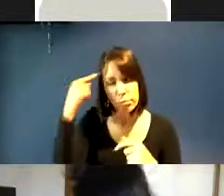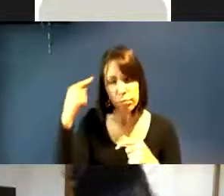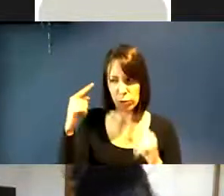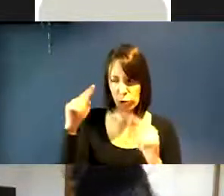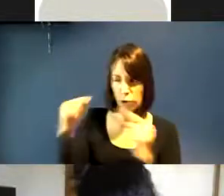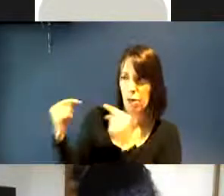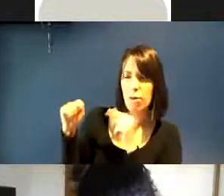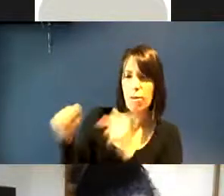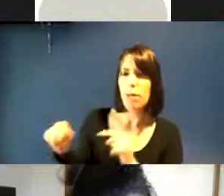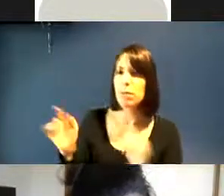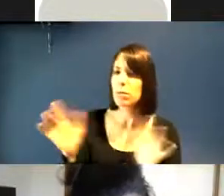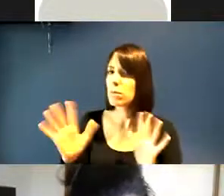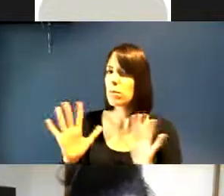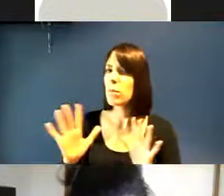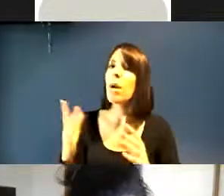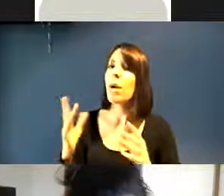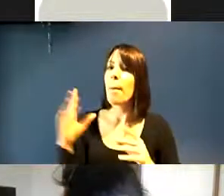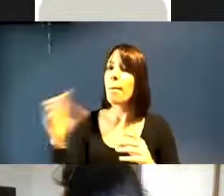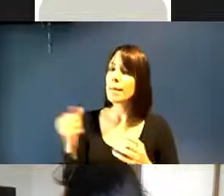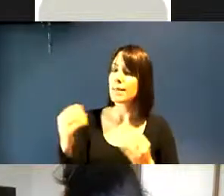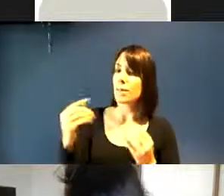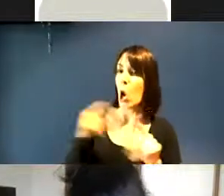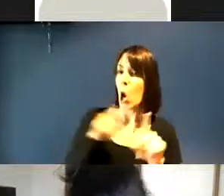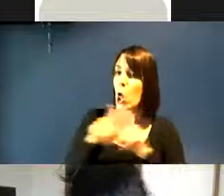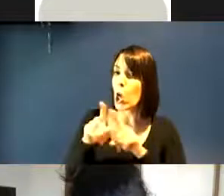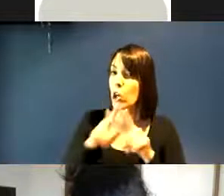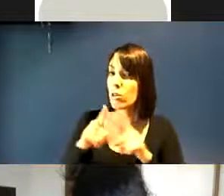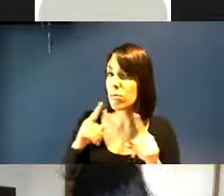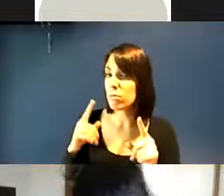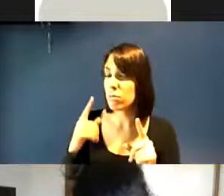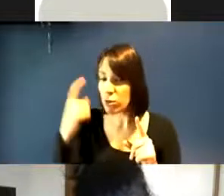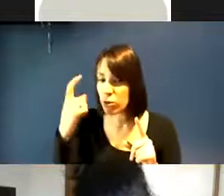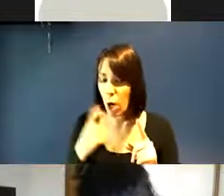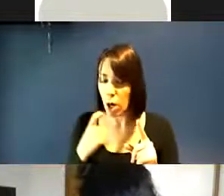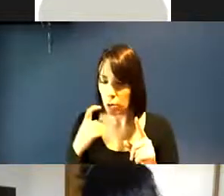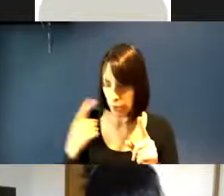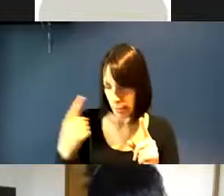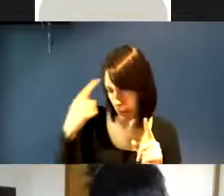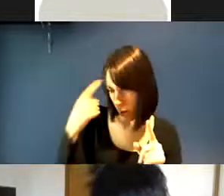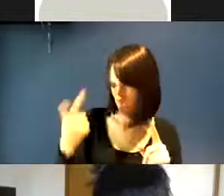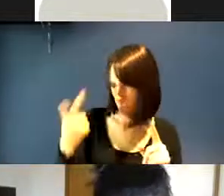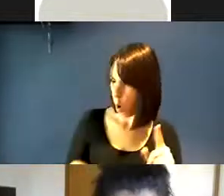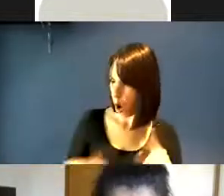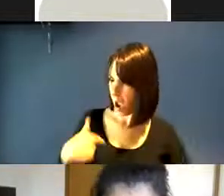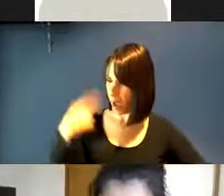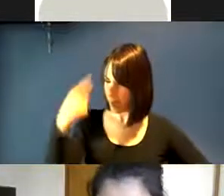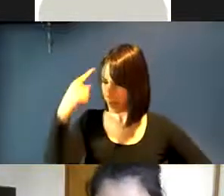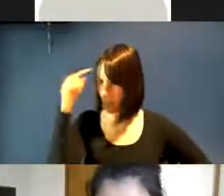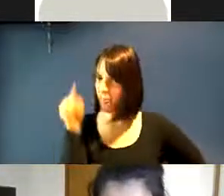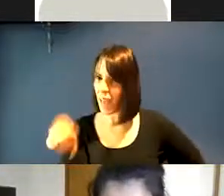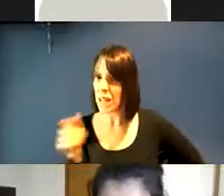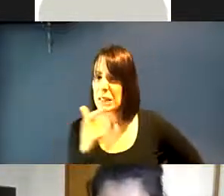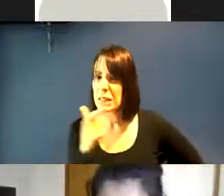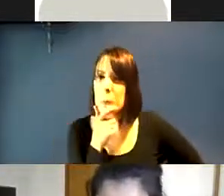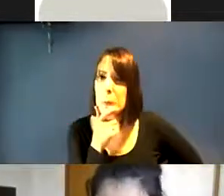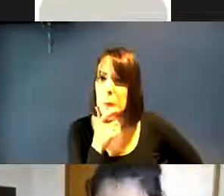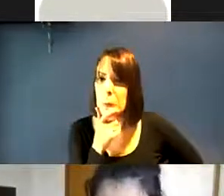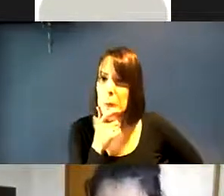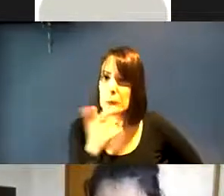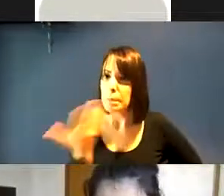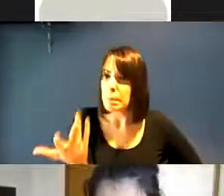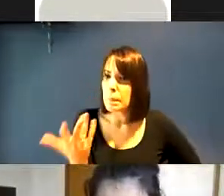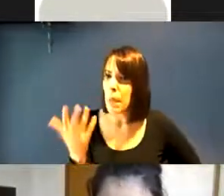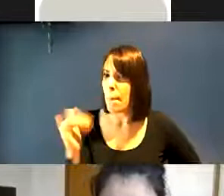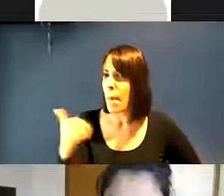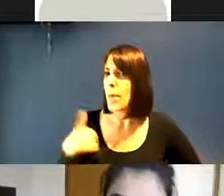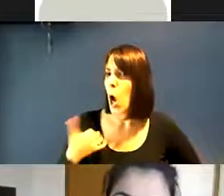and educating ourselves to think about why we're having these ideas, or whether we need to learn more to challenge